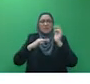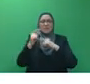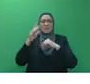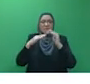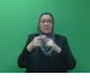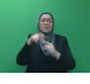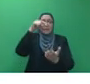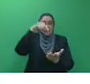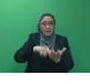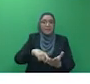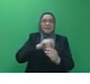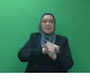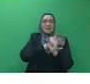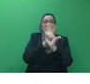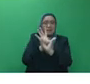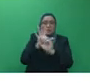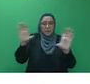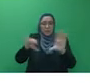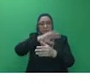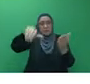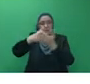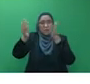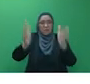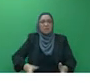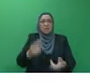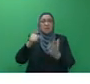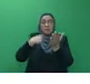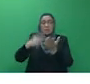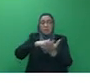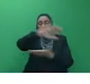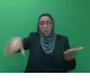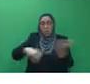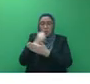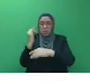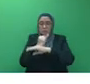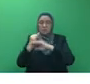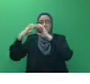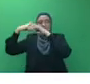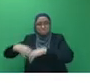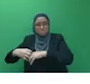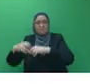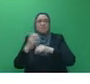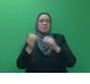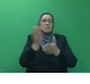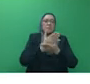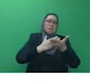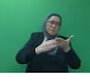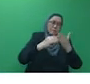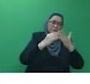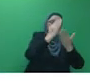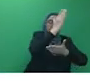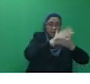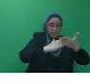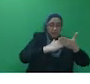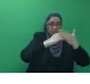it is the whole industry that collapse sometimes it's partial so your industry which part of that cheese will never return or